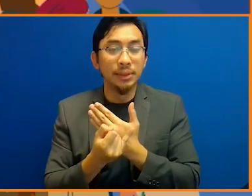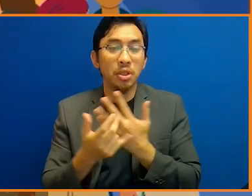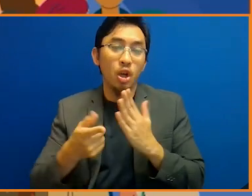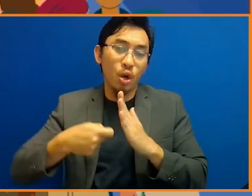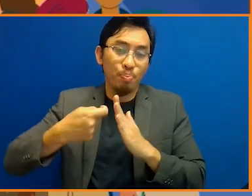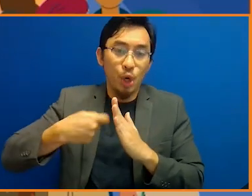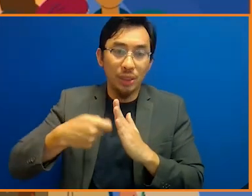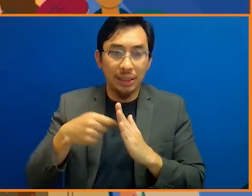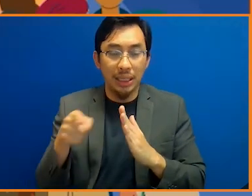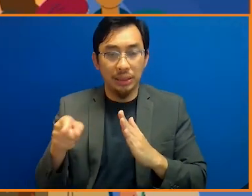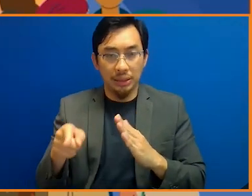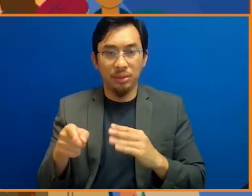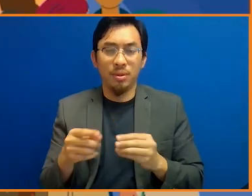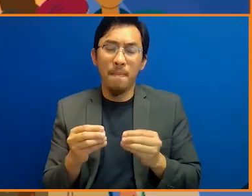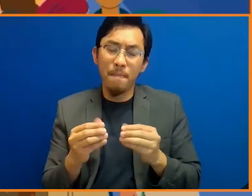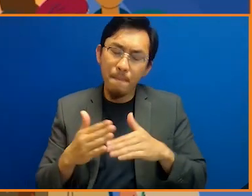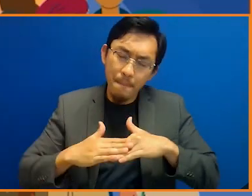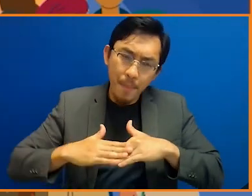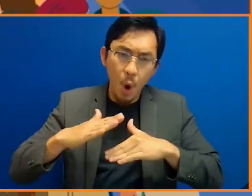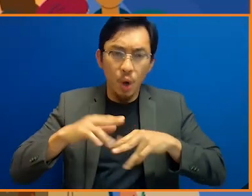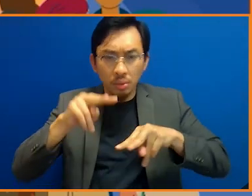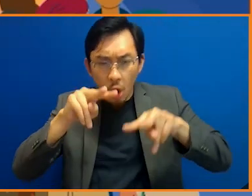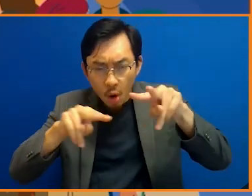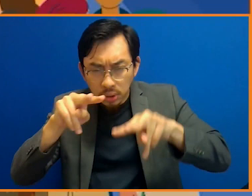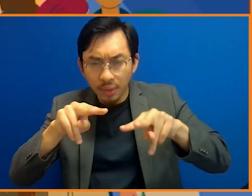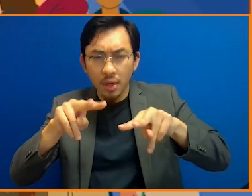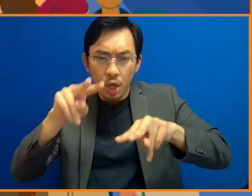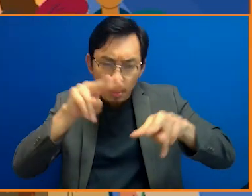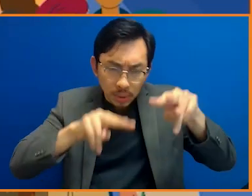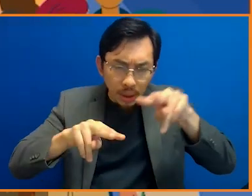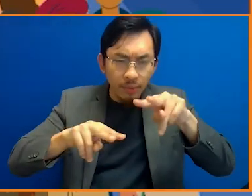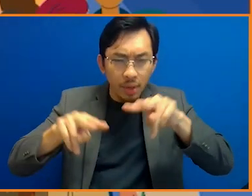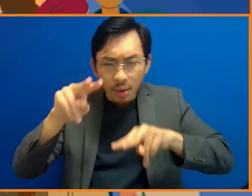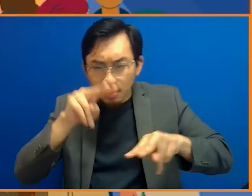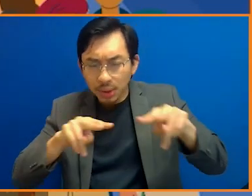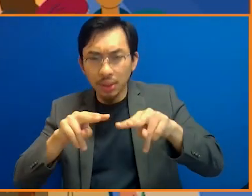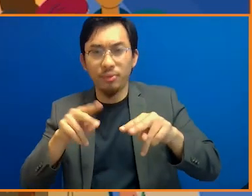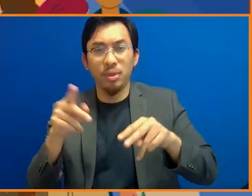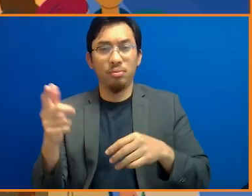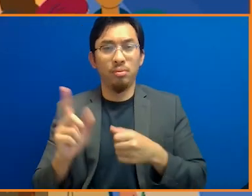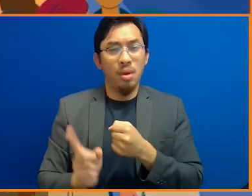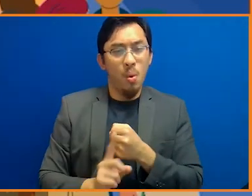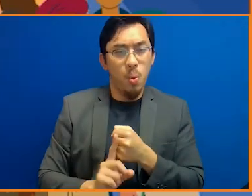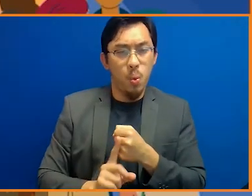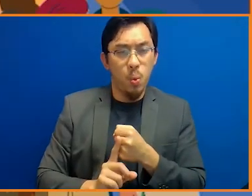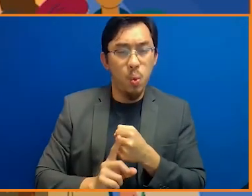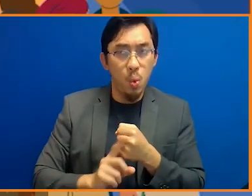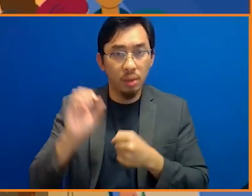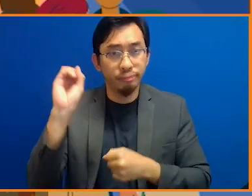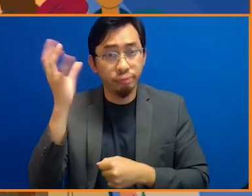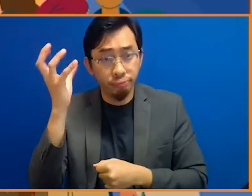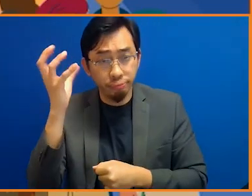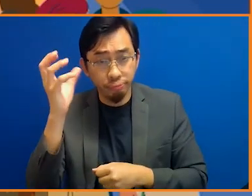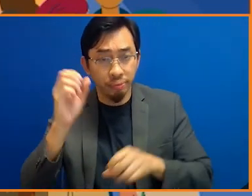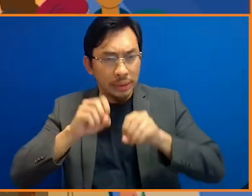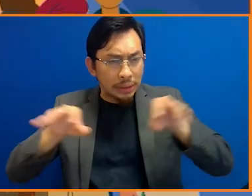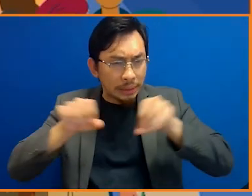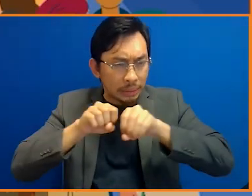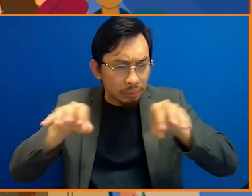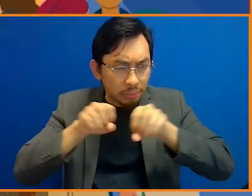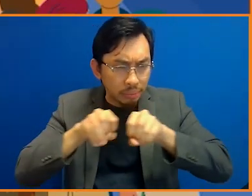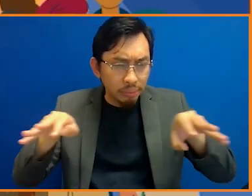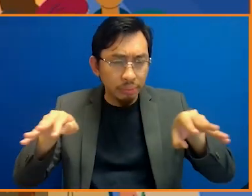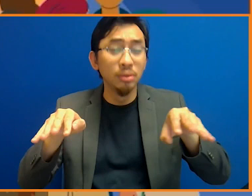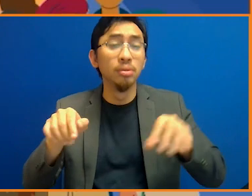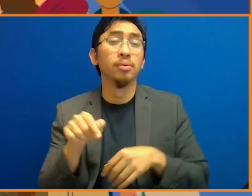to increase the observation of or observation and warning. So for this